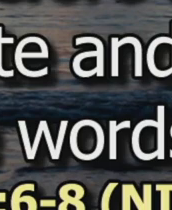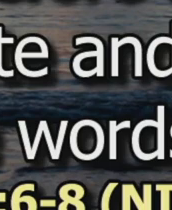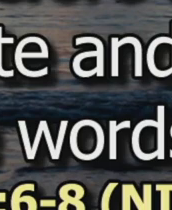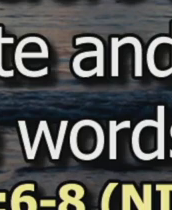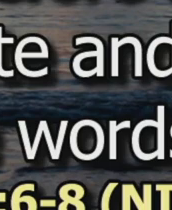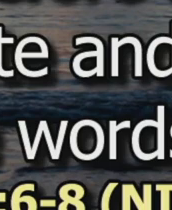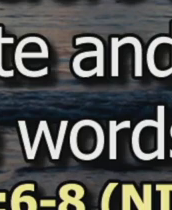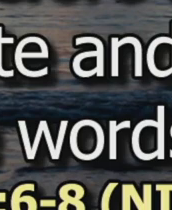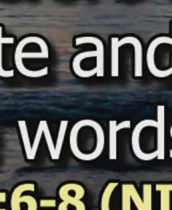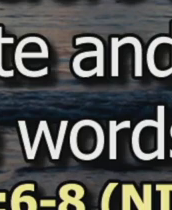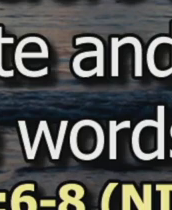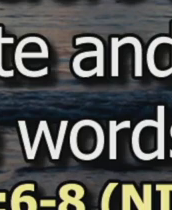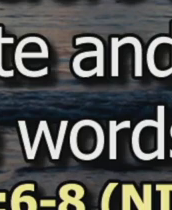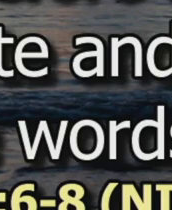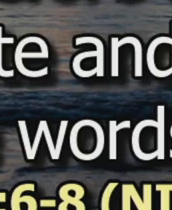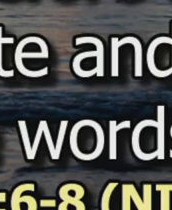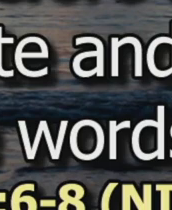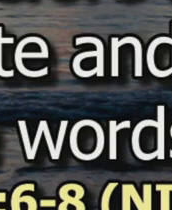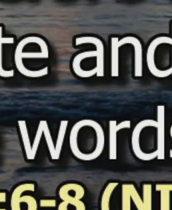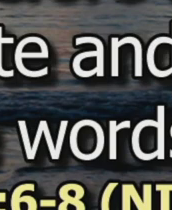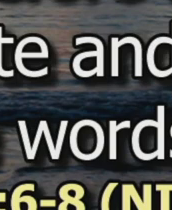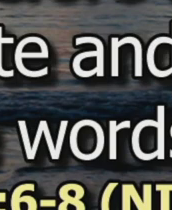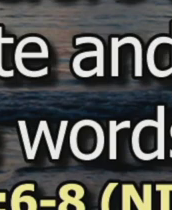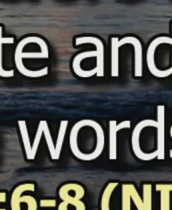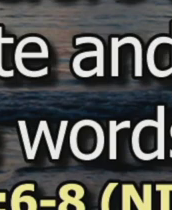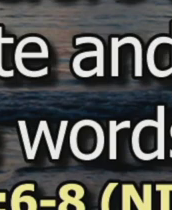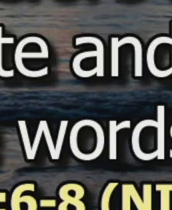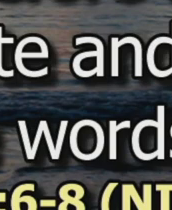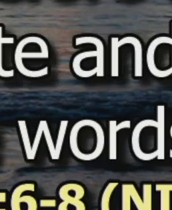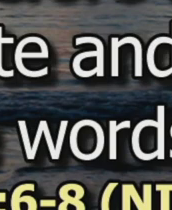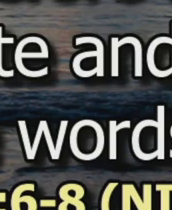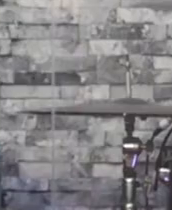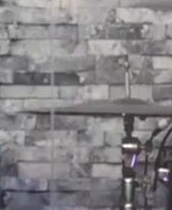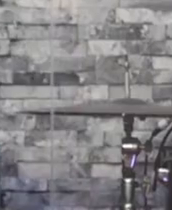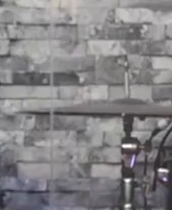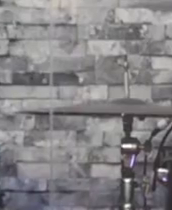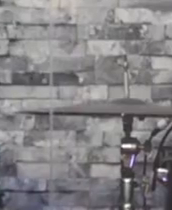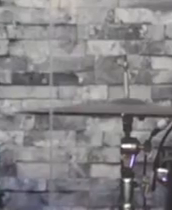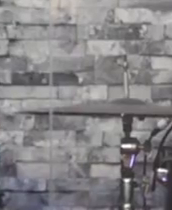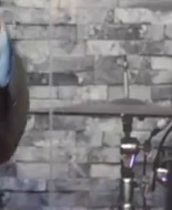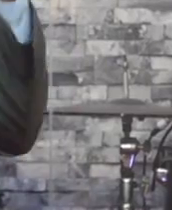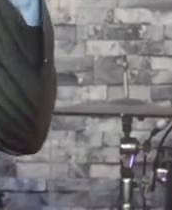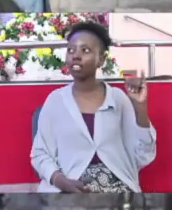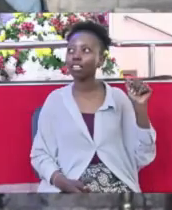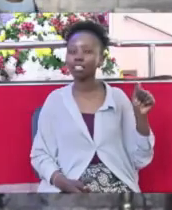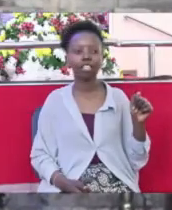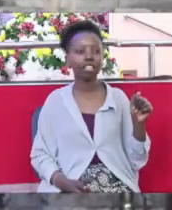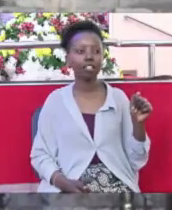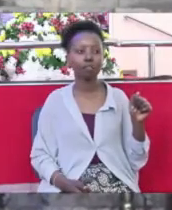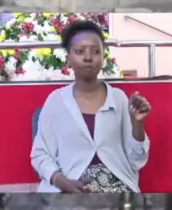ulifikia, and the king of Assyria and his vast army, mfalme wa Assyria na jeshi lake, they were threatening